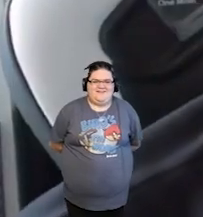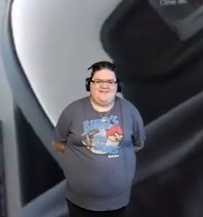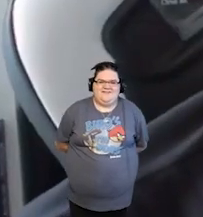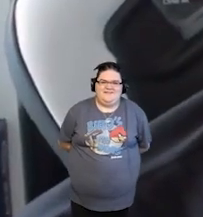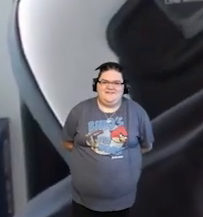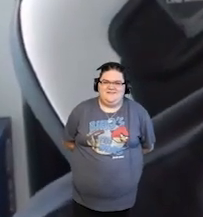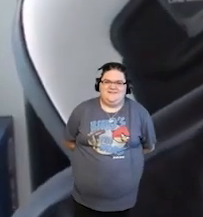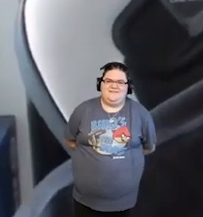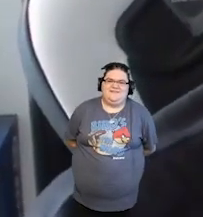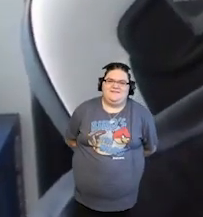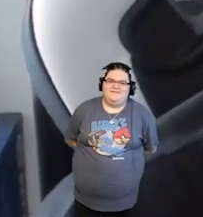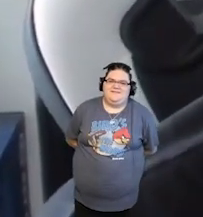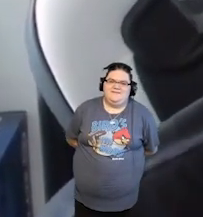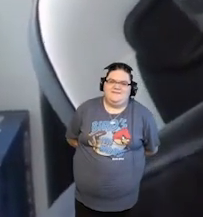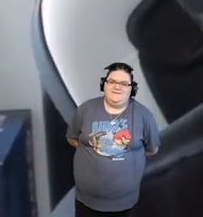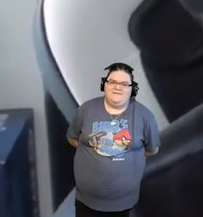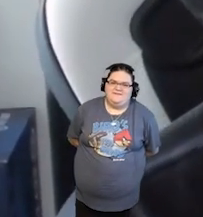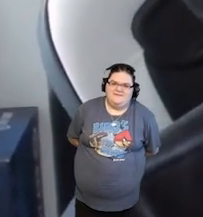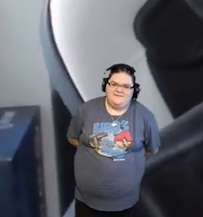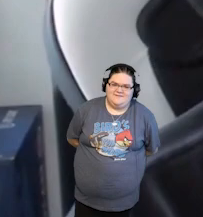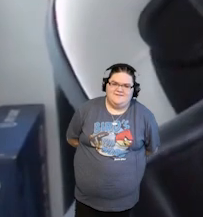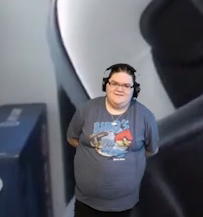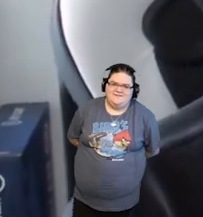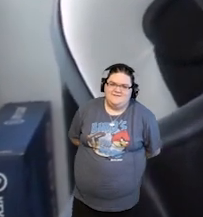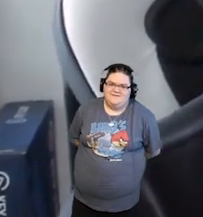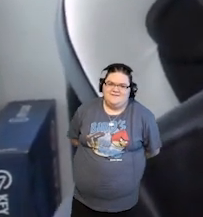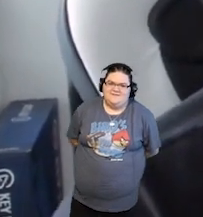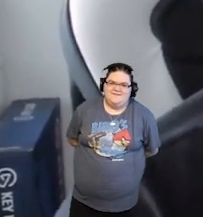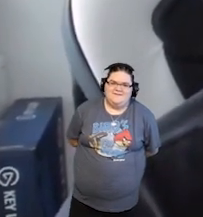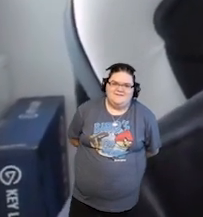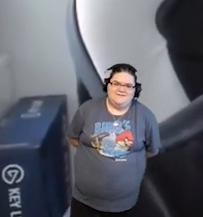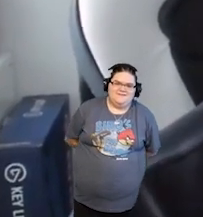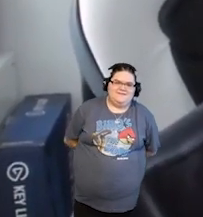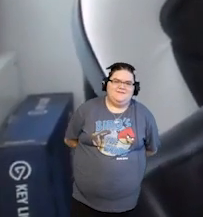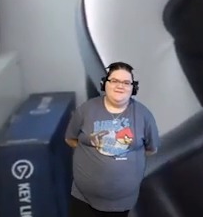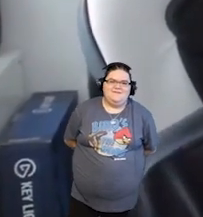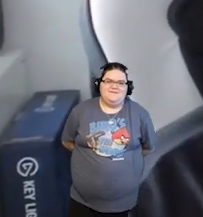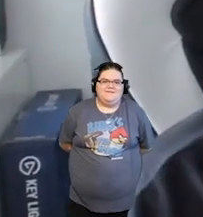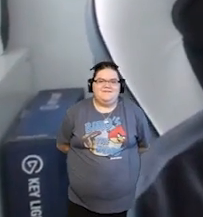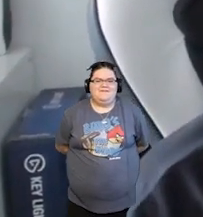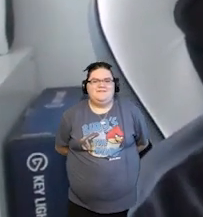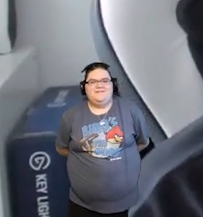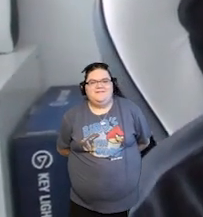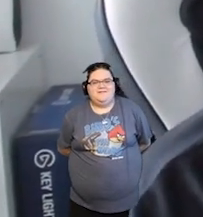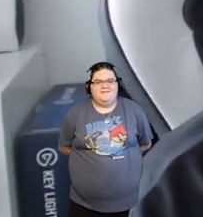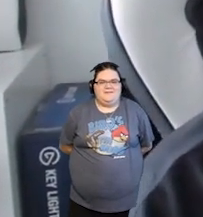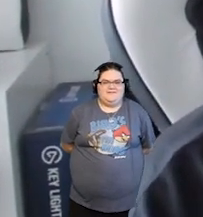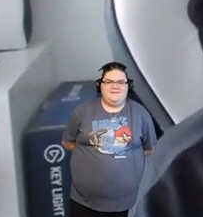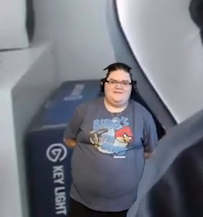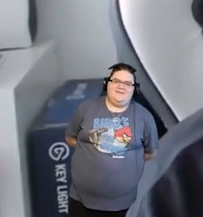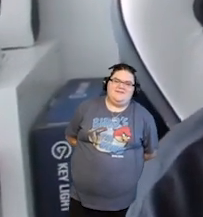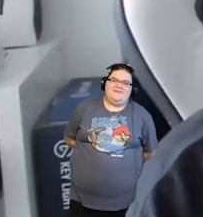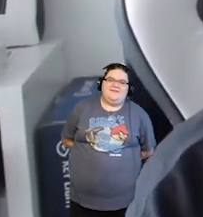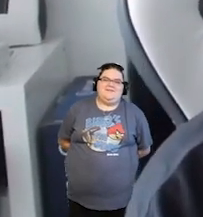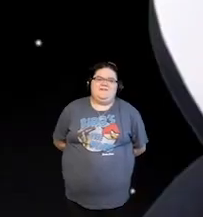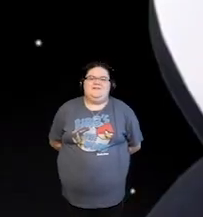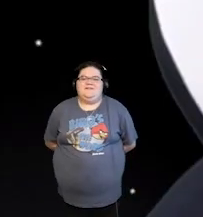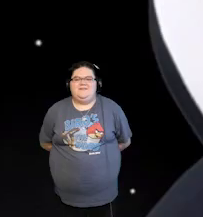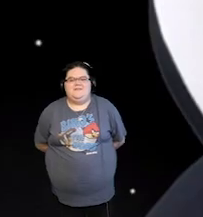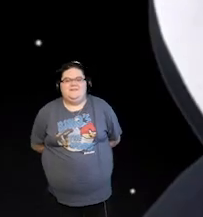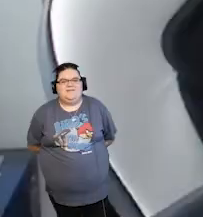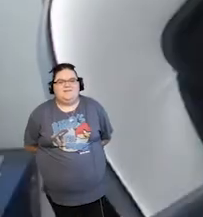Okay, guys, so I stood still that whole round to try and bait someone into killing me if they thought I was AFK. Toby come and danced around me for a bit, so it's not